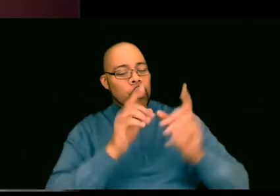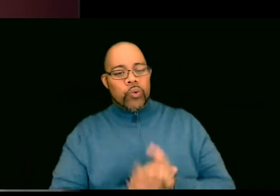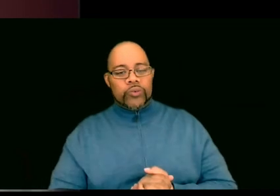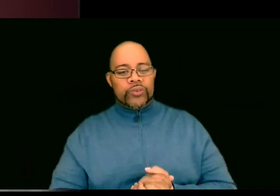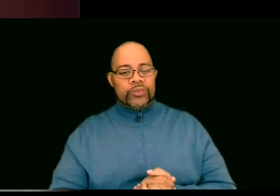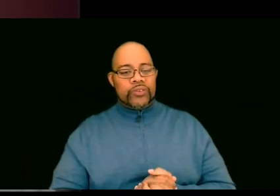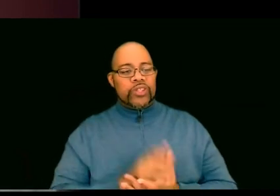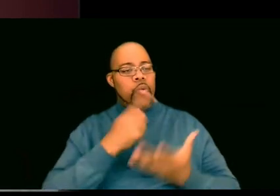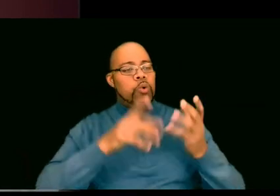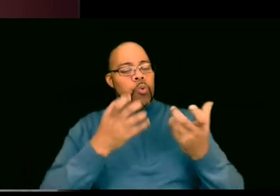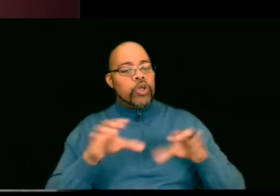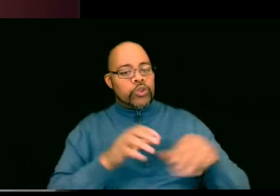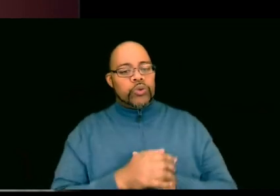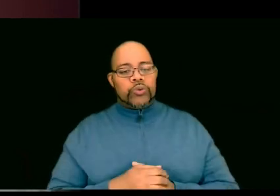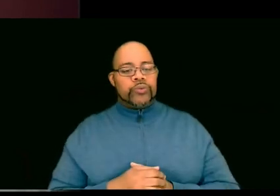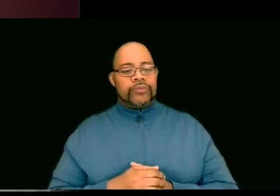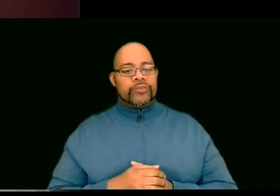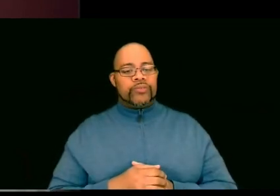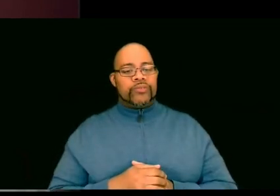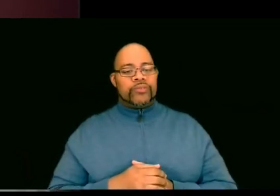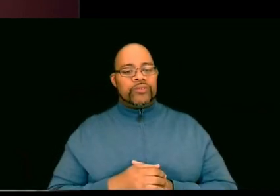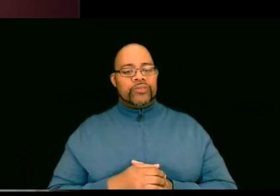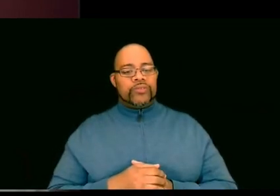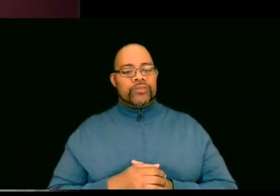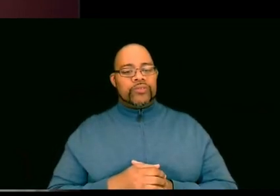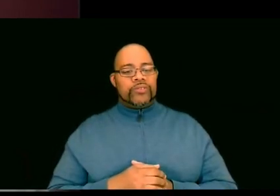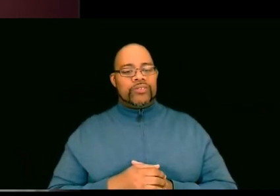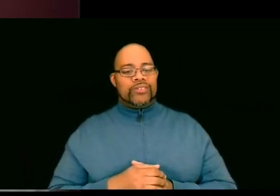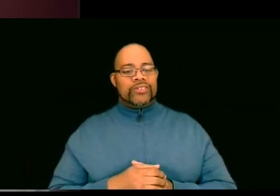aspirations and what it is you want to do. So,